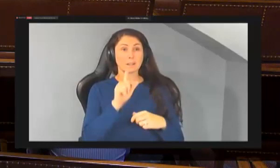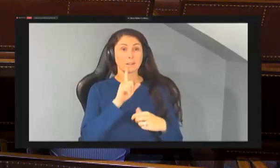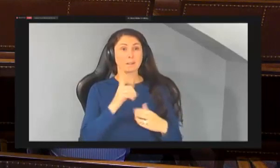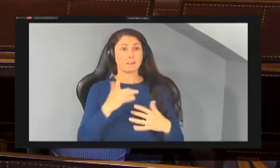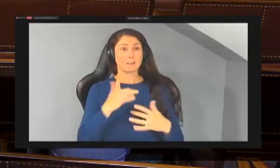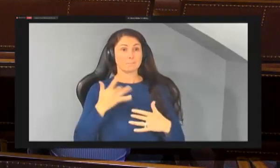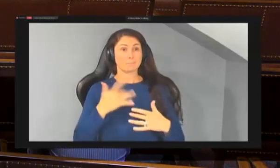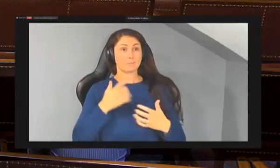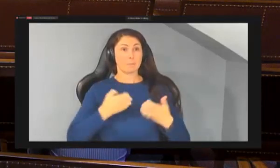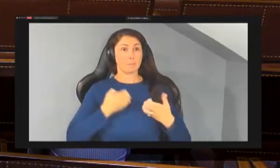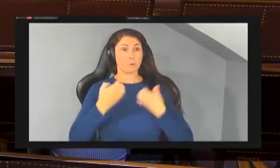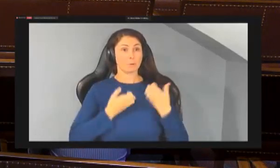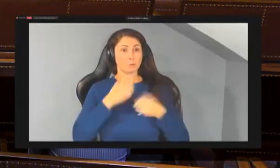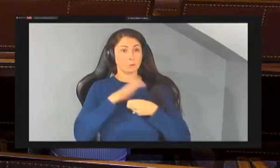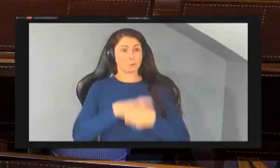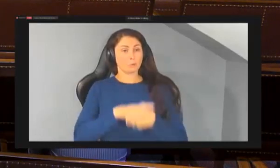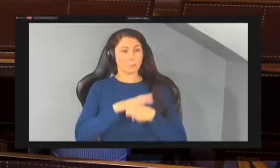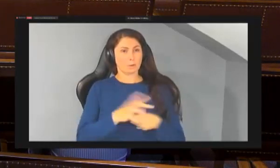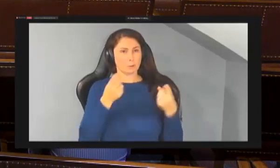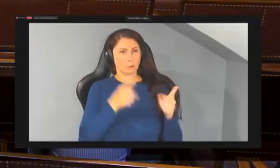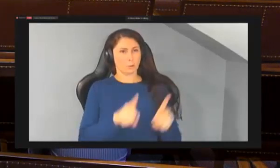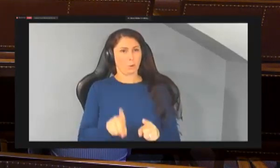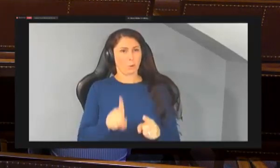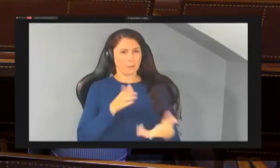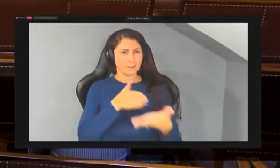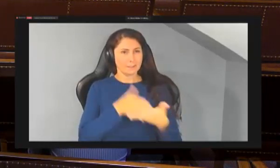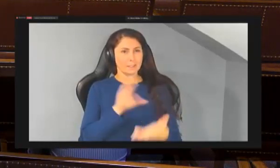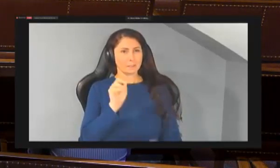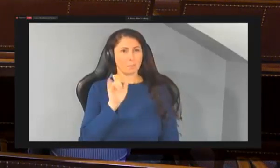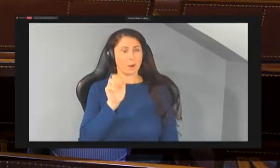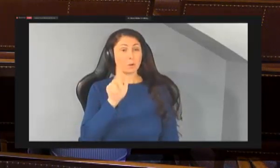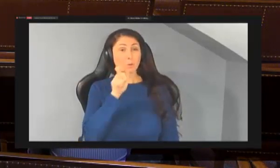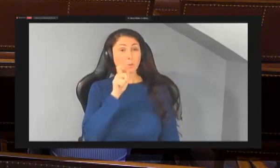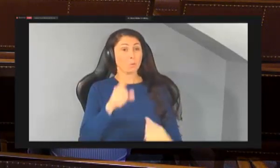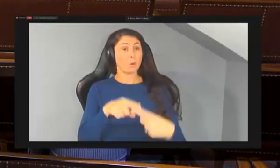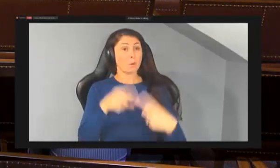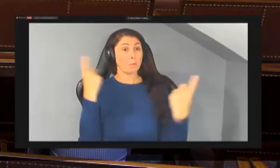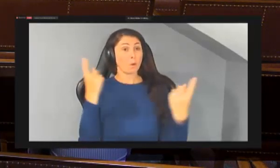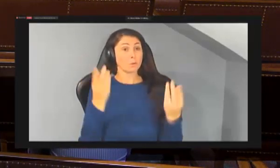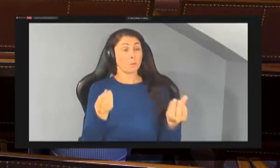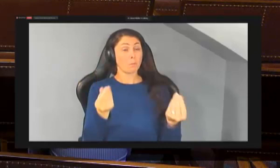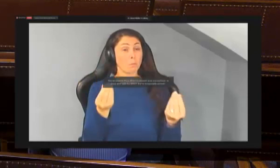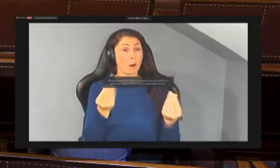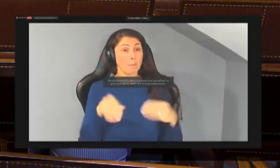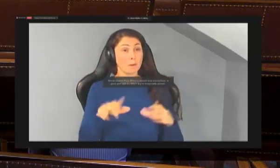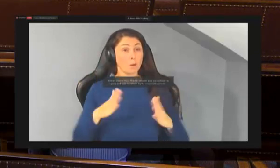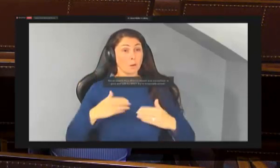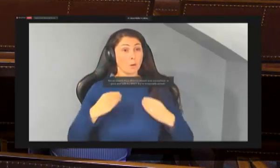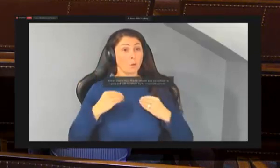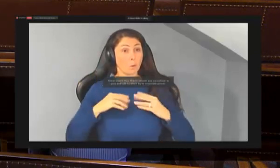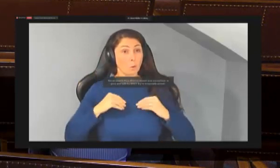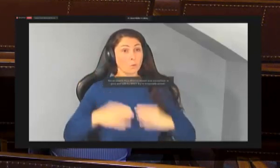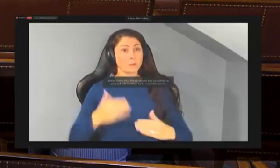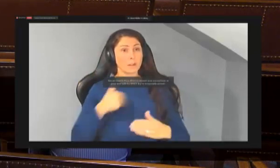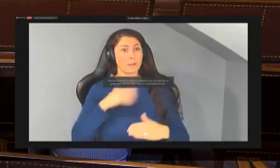has occurred against Bon Air. Those who oppose property owners of Bon Air do so at their own